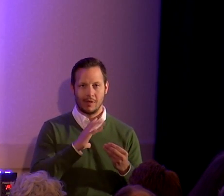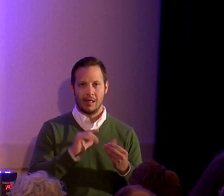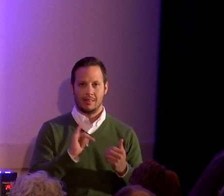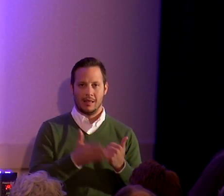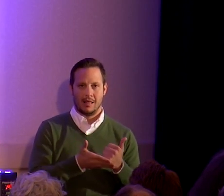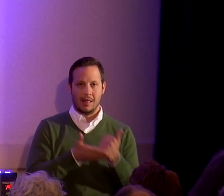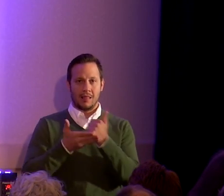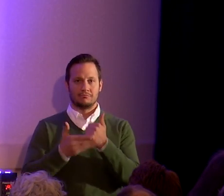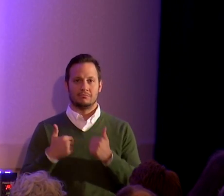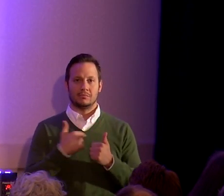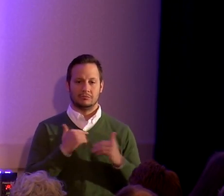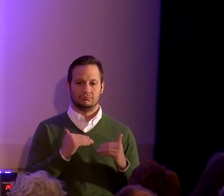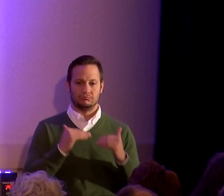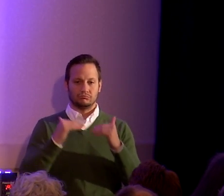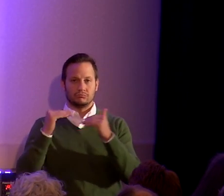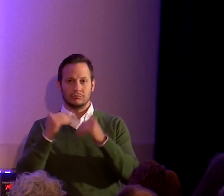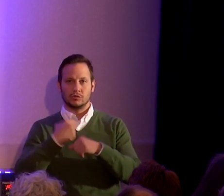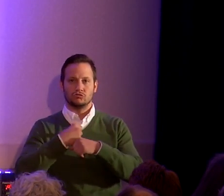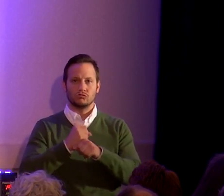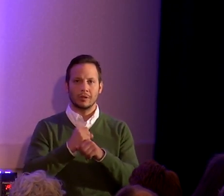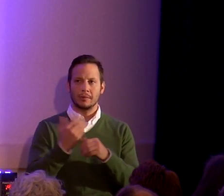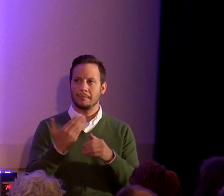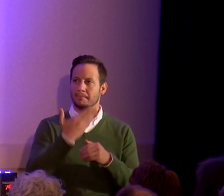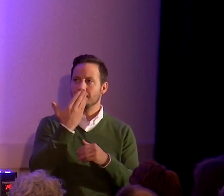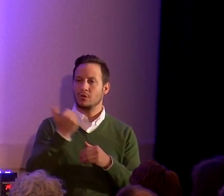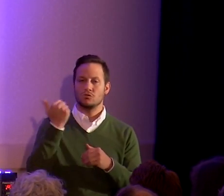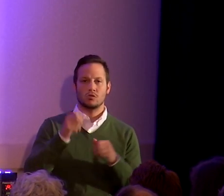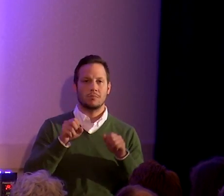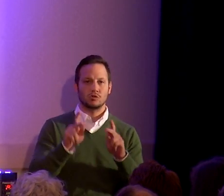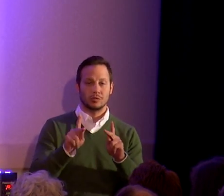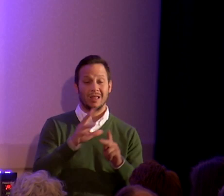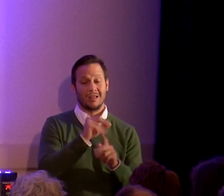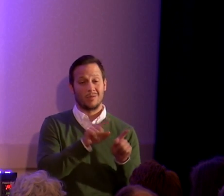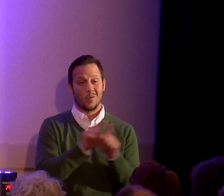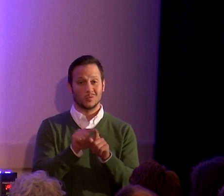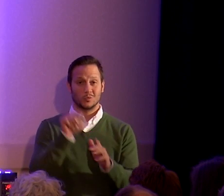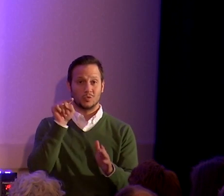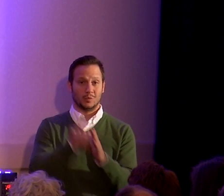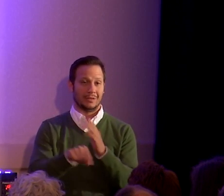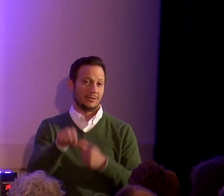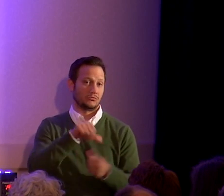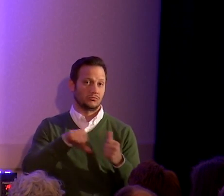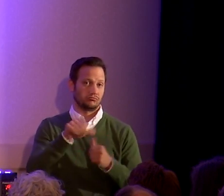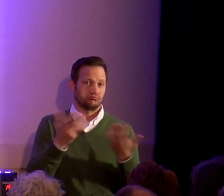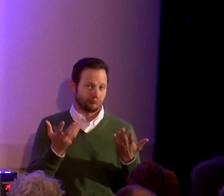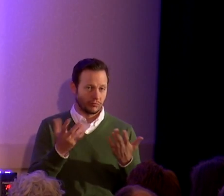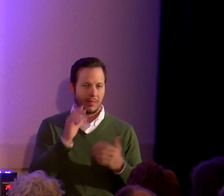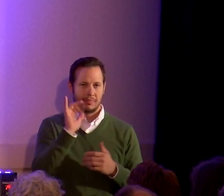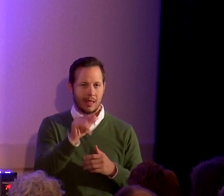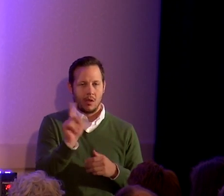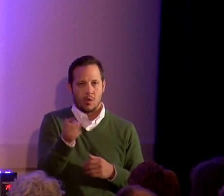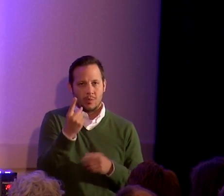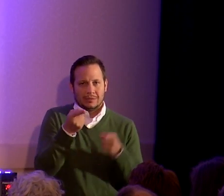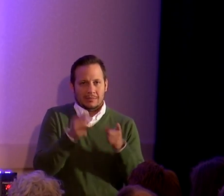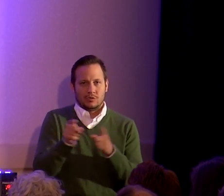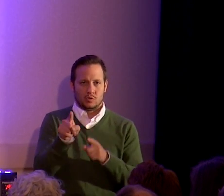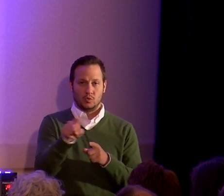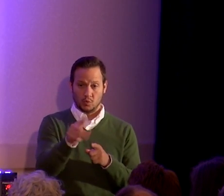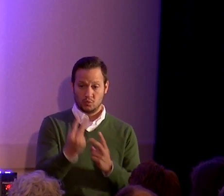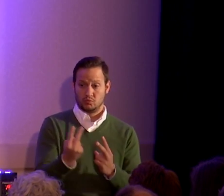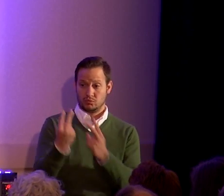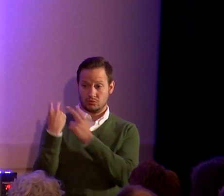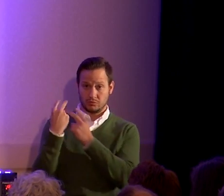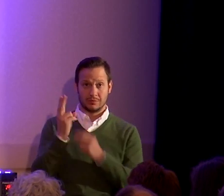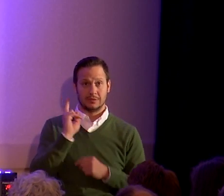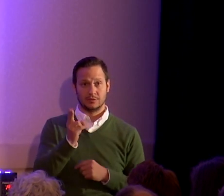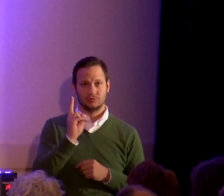up by creating better opportunities for people and also to kill ourselves. I mean, that is a constant. You can look at history and see